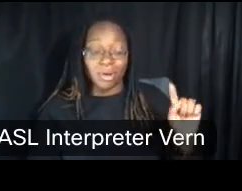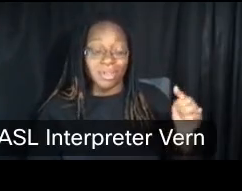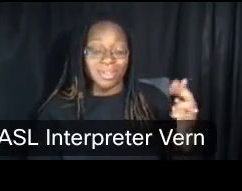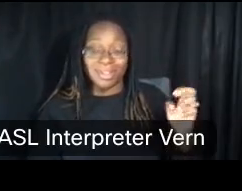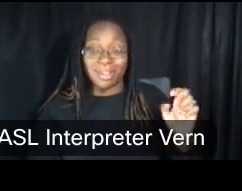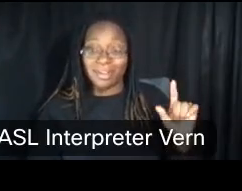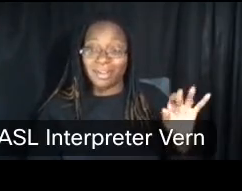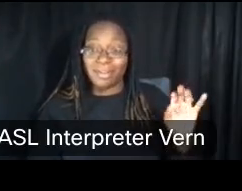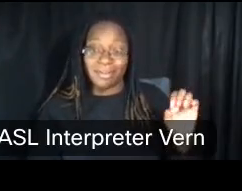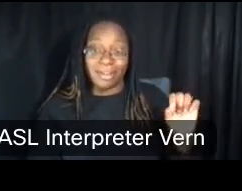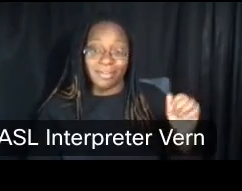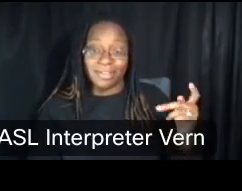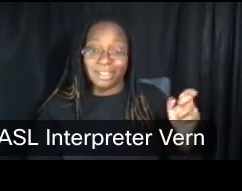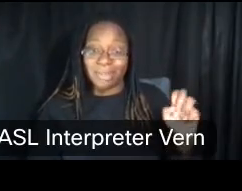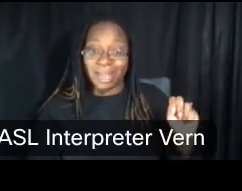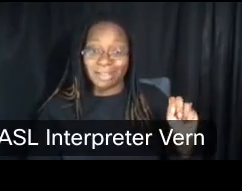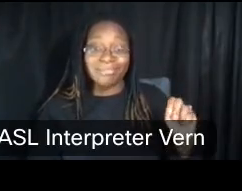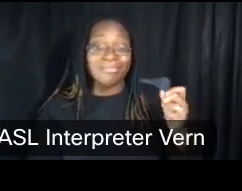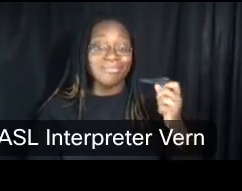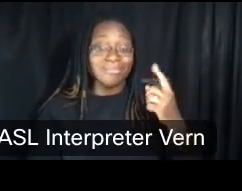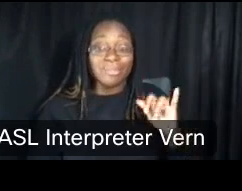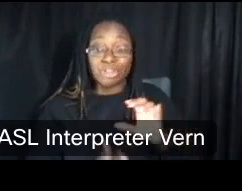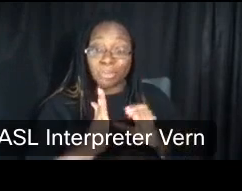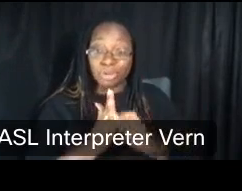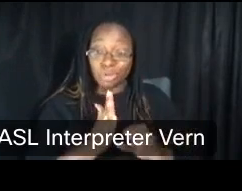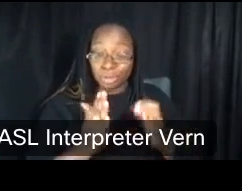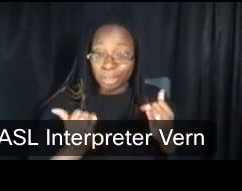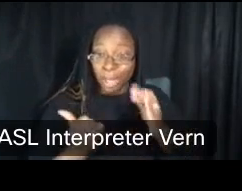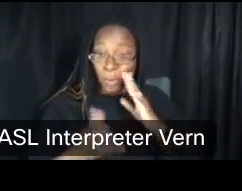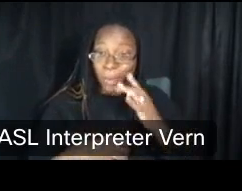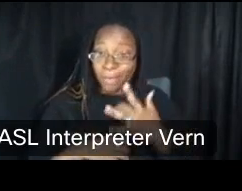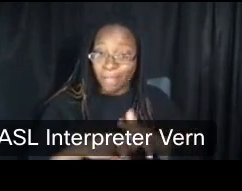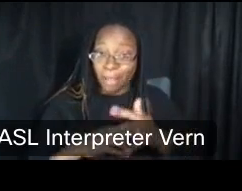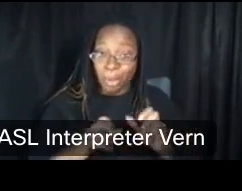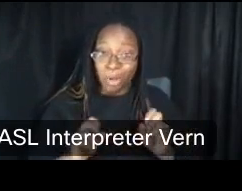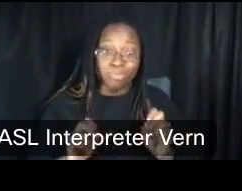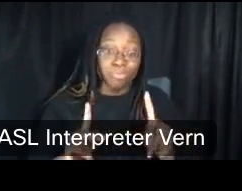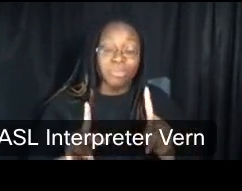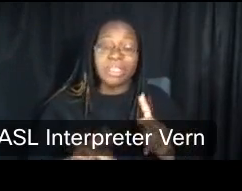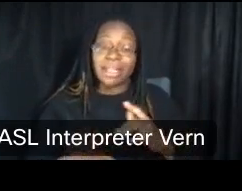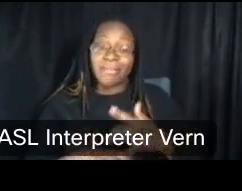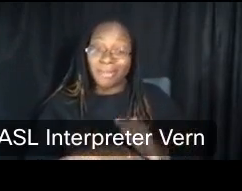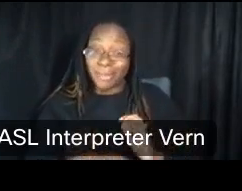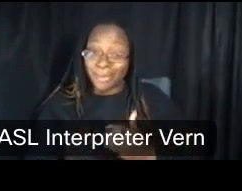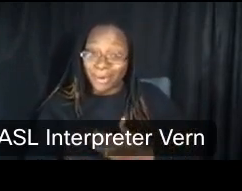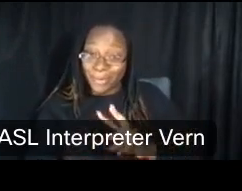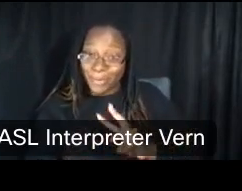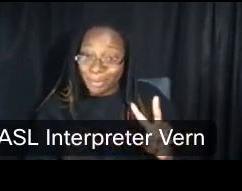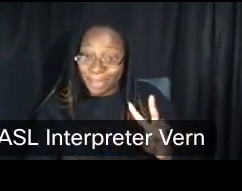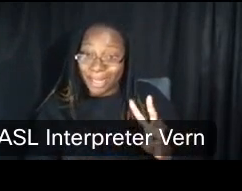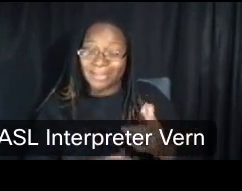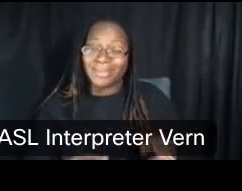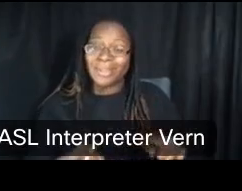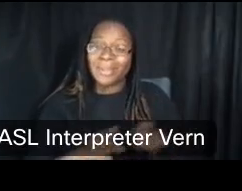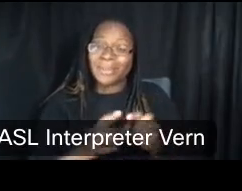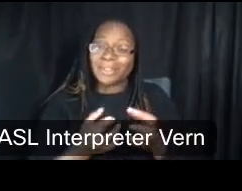that's available, like all of our resources are available for free. And so that's a link that will be available in the